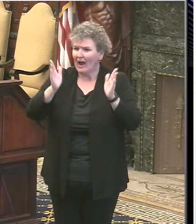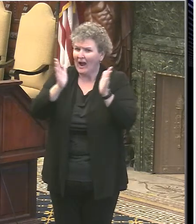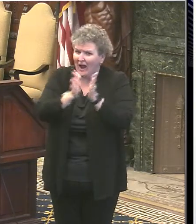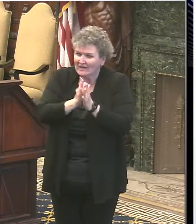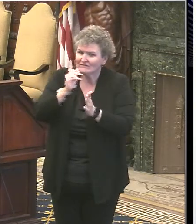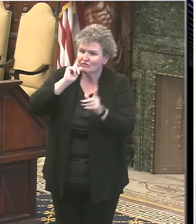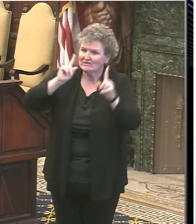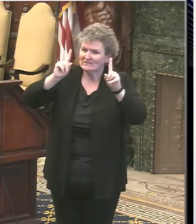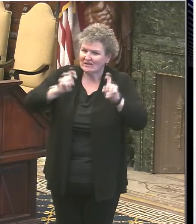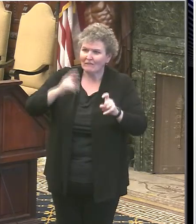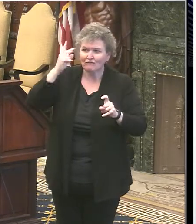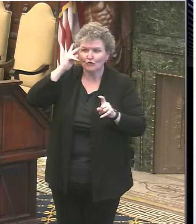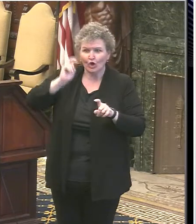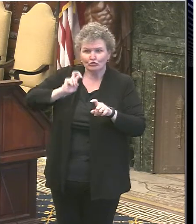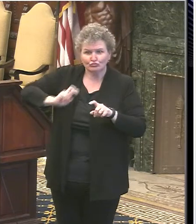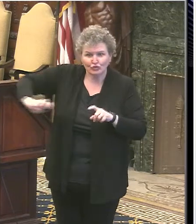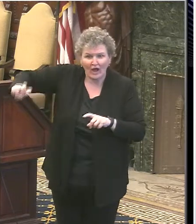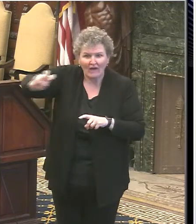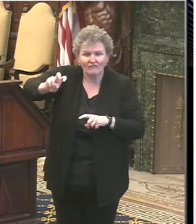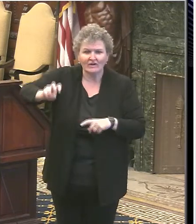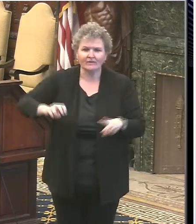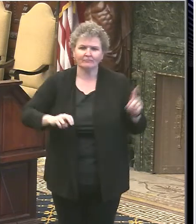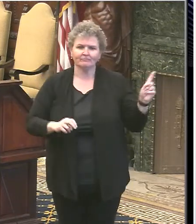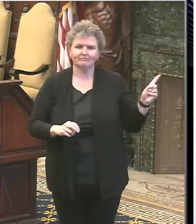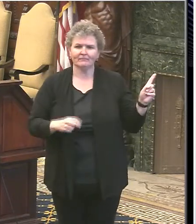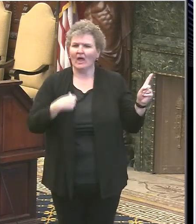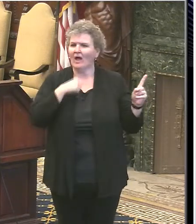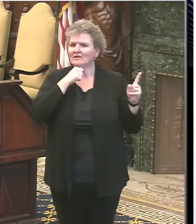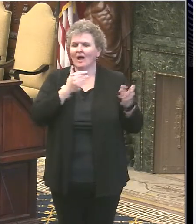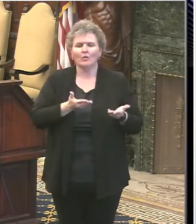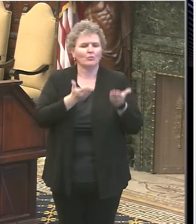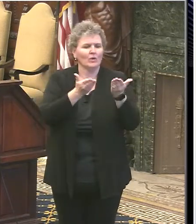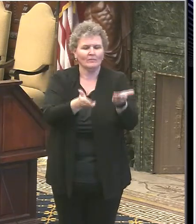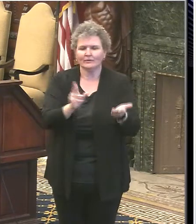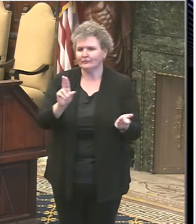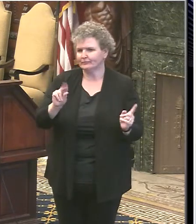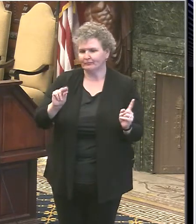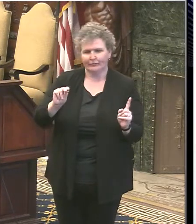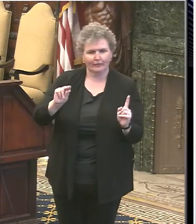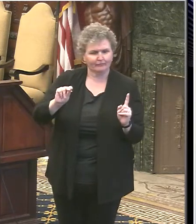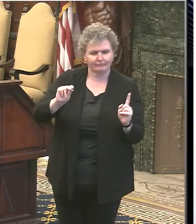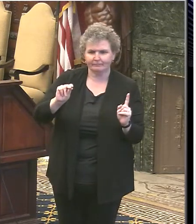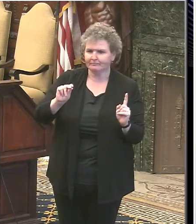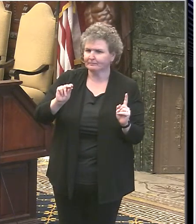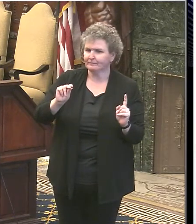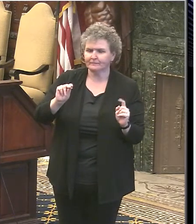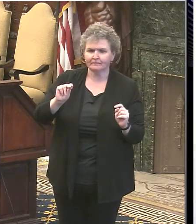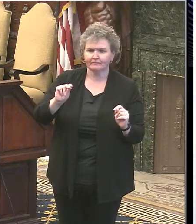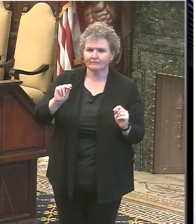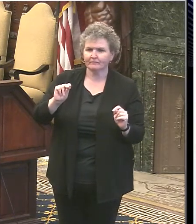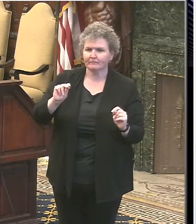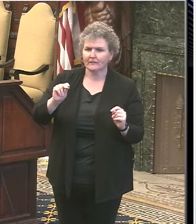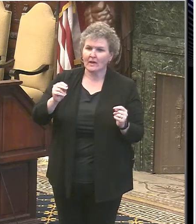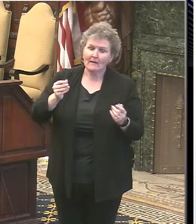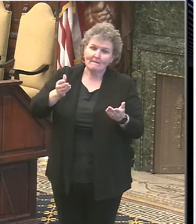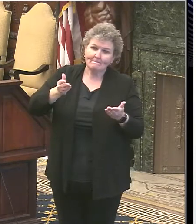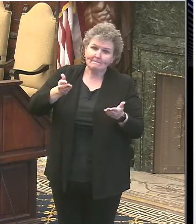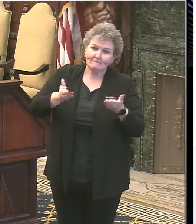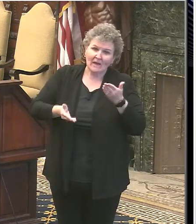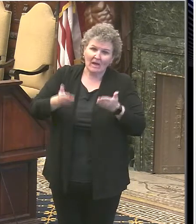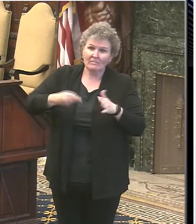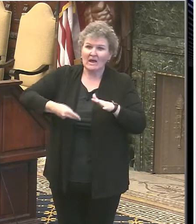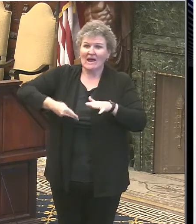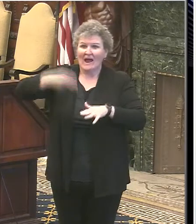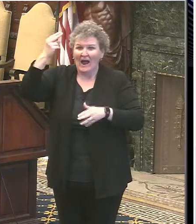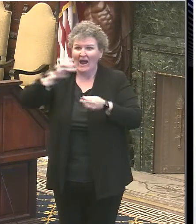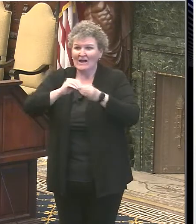You know, we're not generally recommending that because we're concerned that there may be too much demand that we can't meet, and we do think the other people are higher priority.